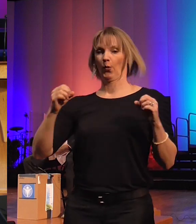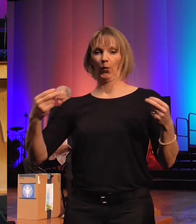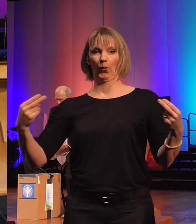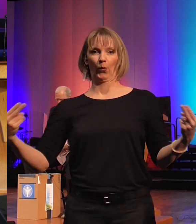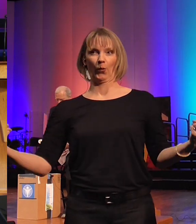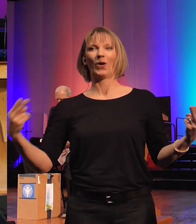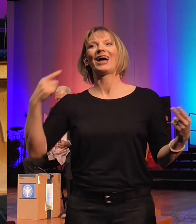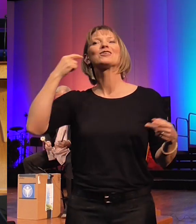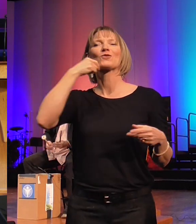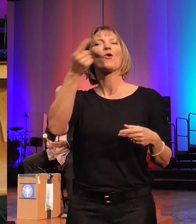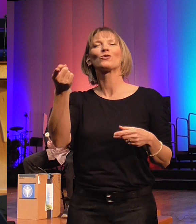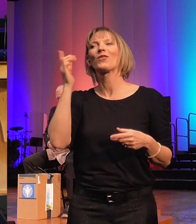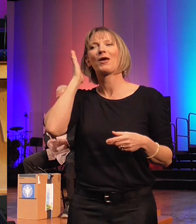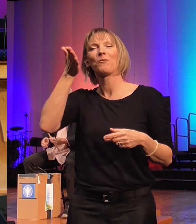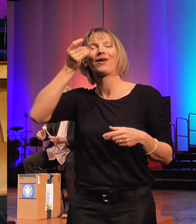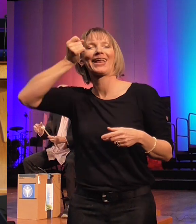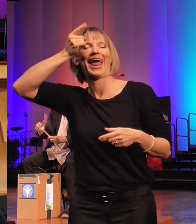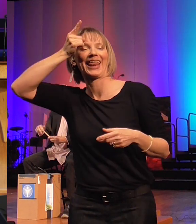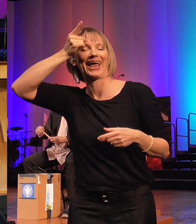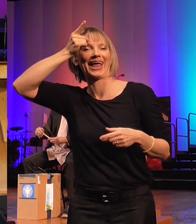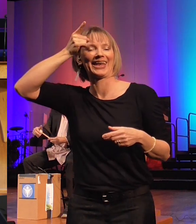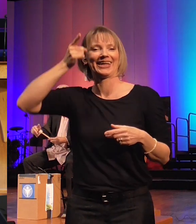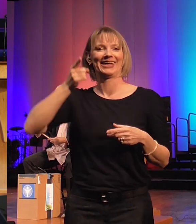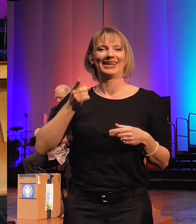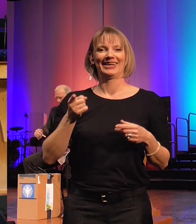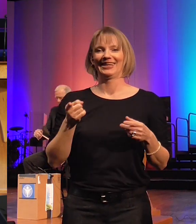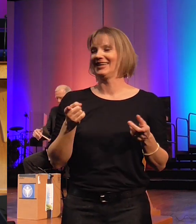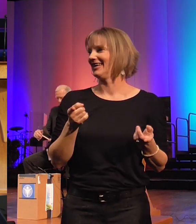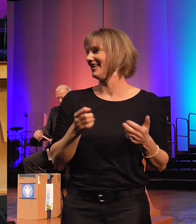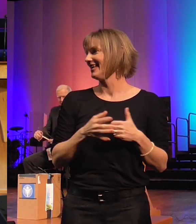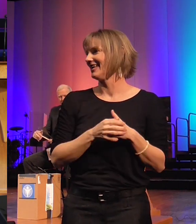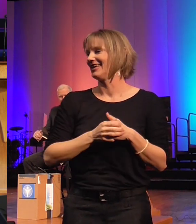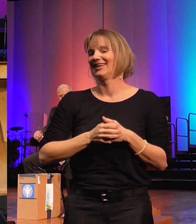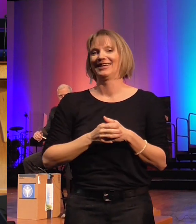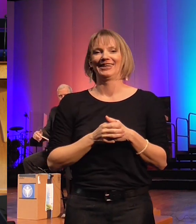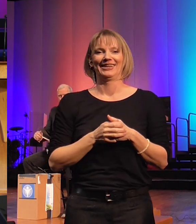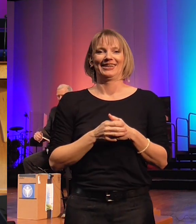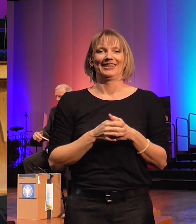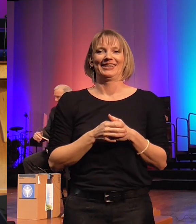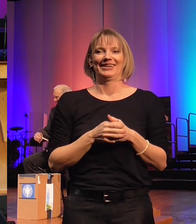I told you they'd get it. Yeah, I had faith.